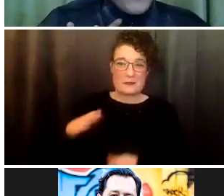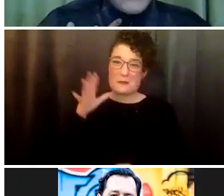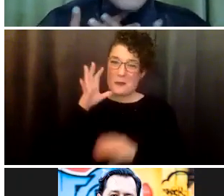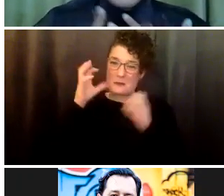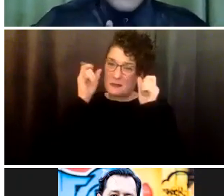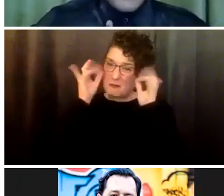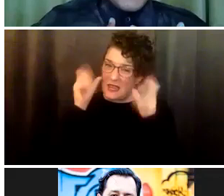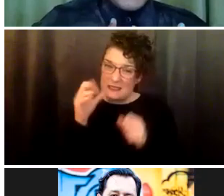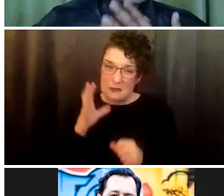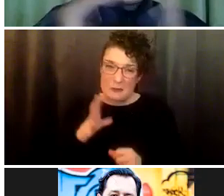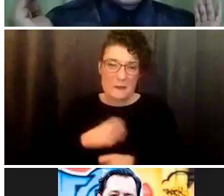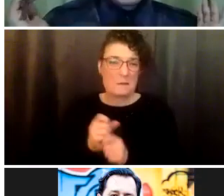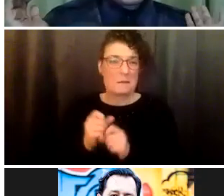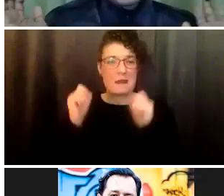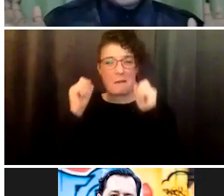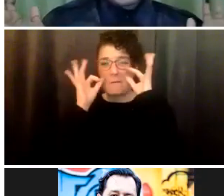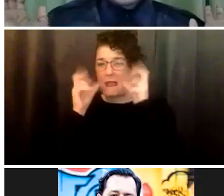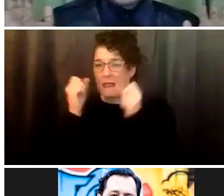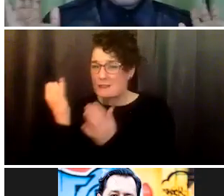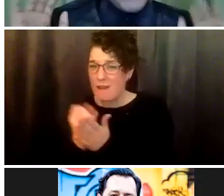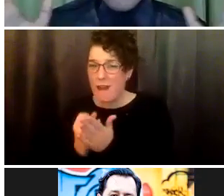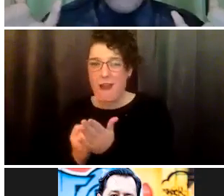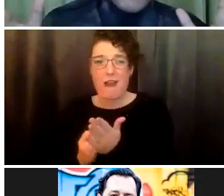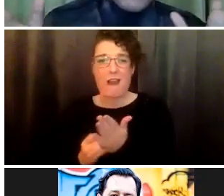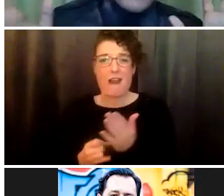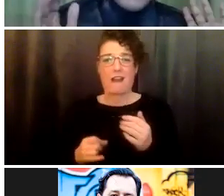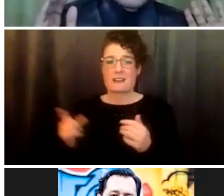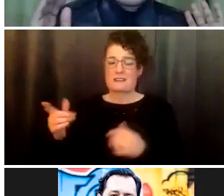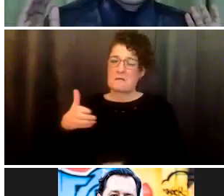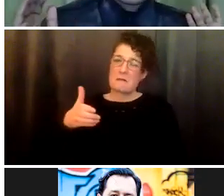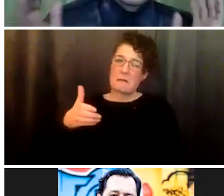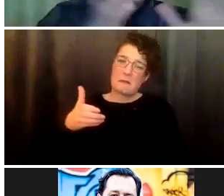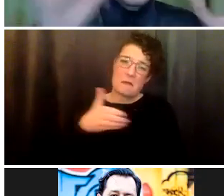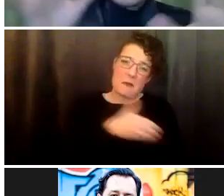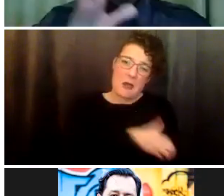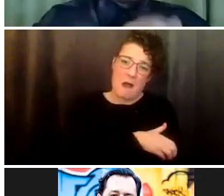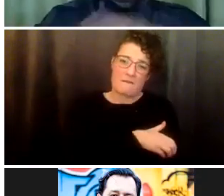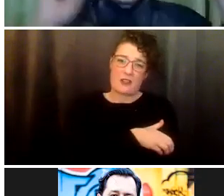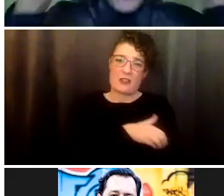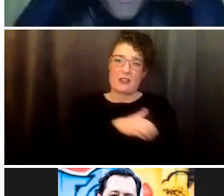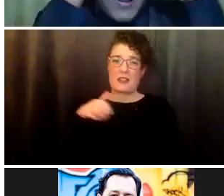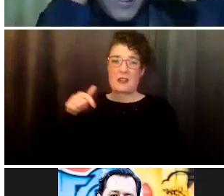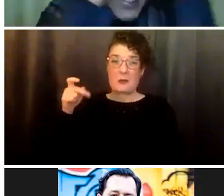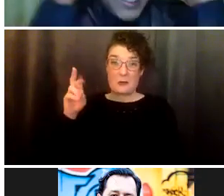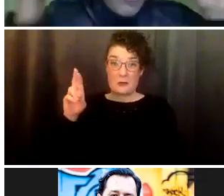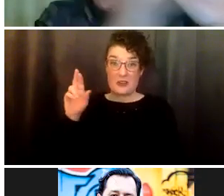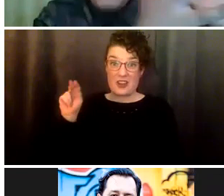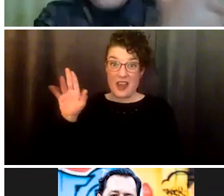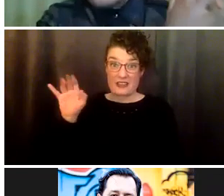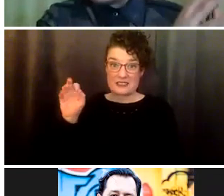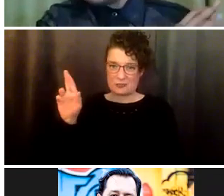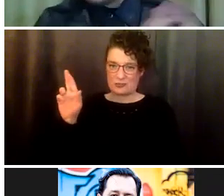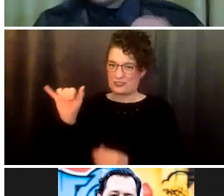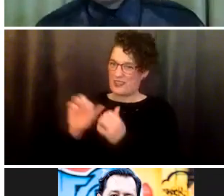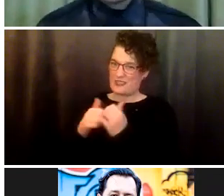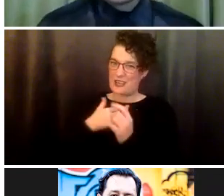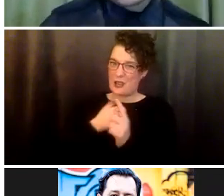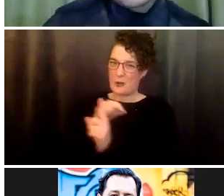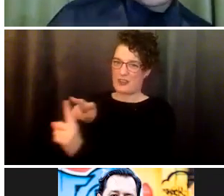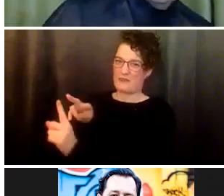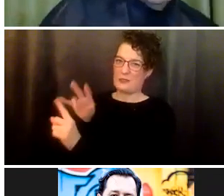amazing art and is powerful, and his queer ancestor is like how I view her.